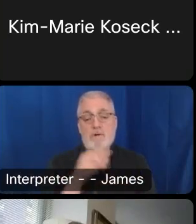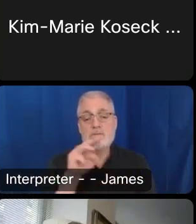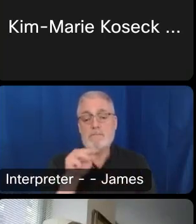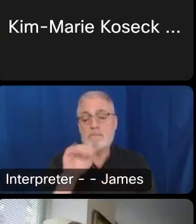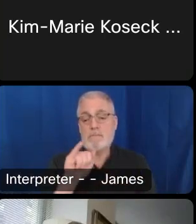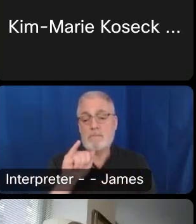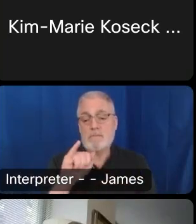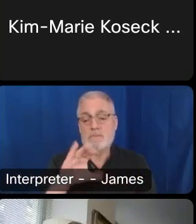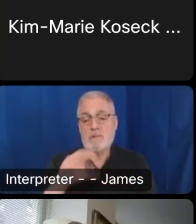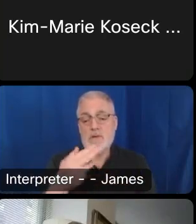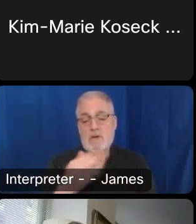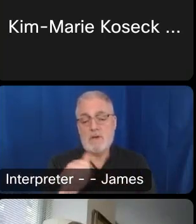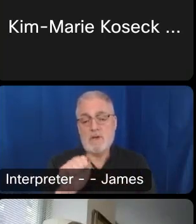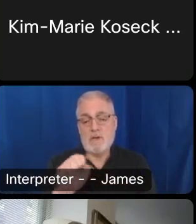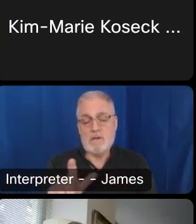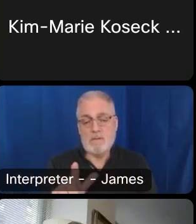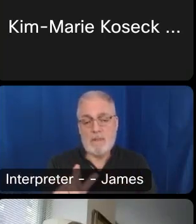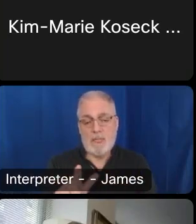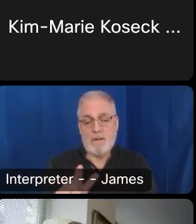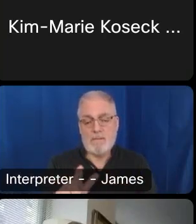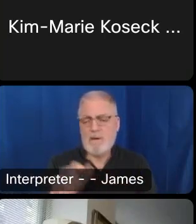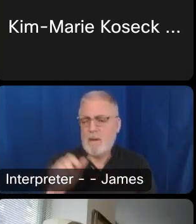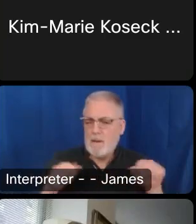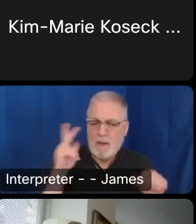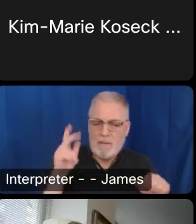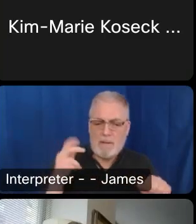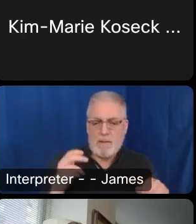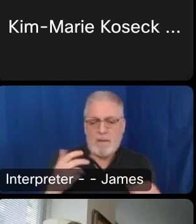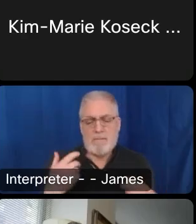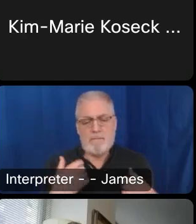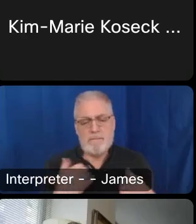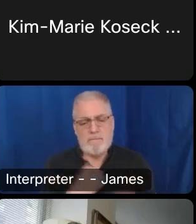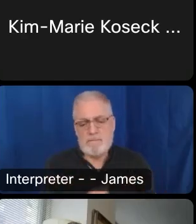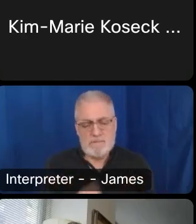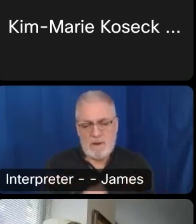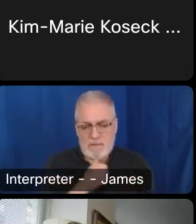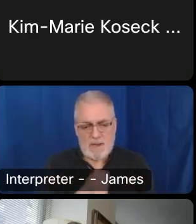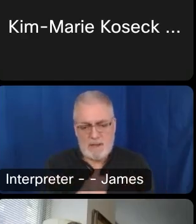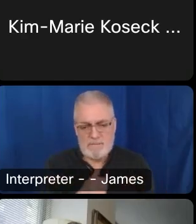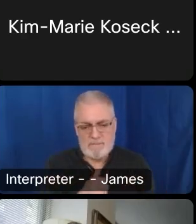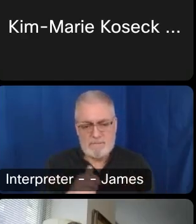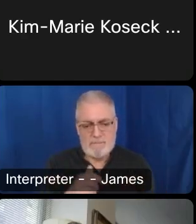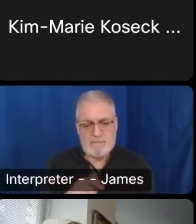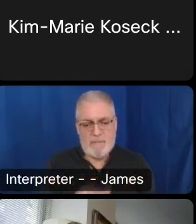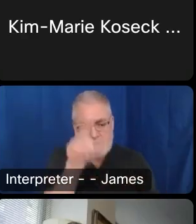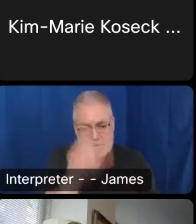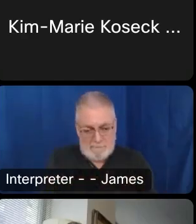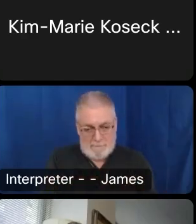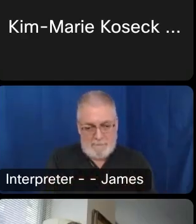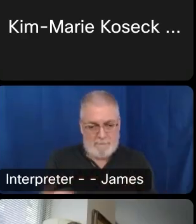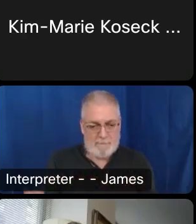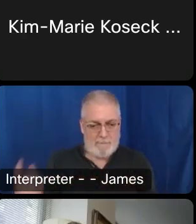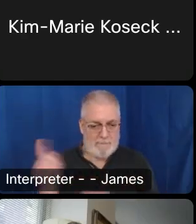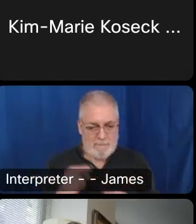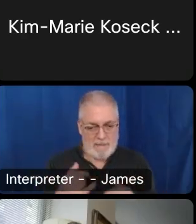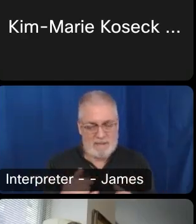Can you hear me? Yes. Sorry, I'm not there in person today. It just didn't work out. Um, I agree with